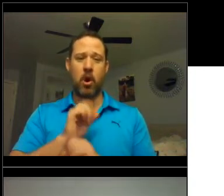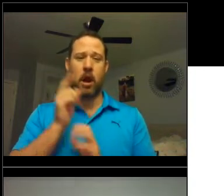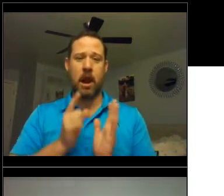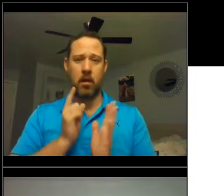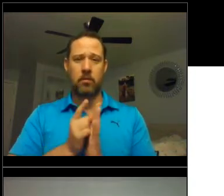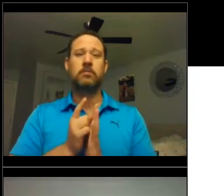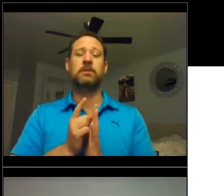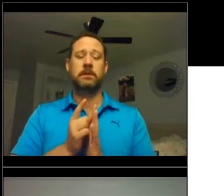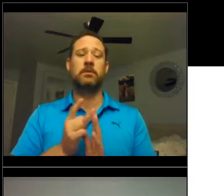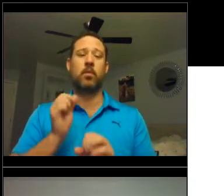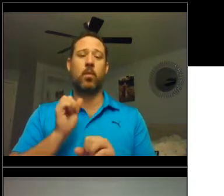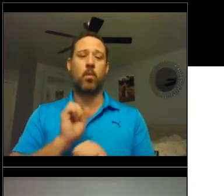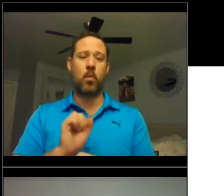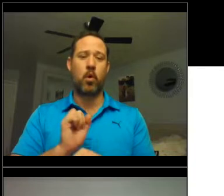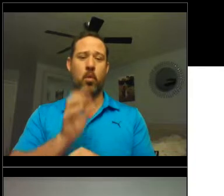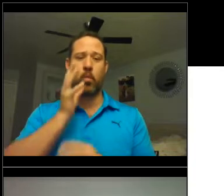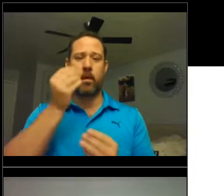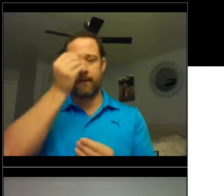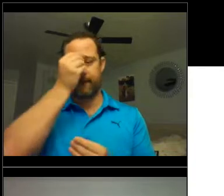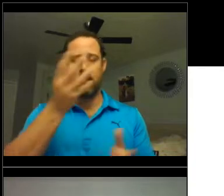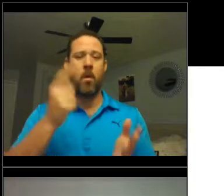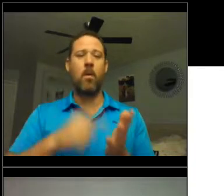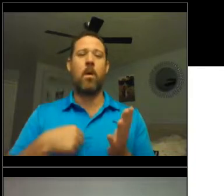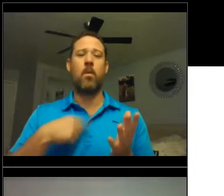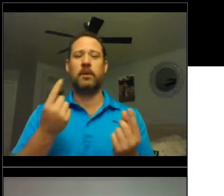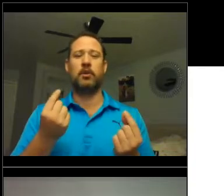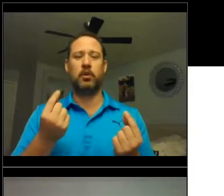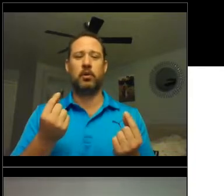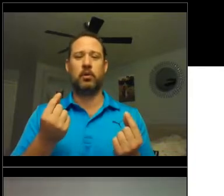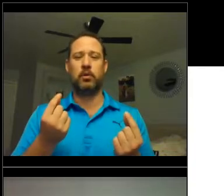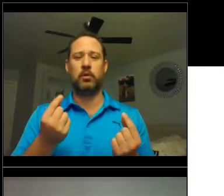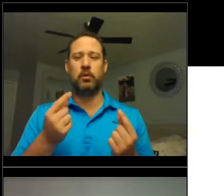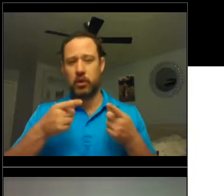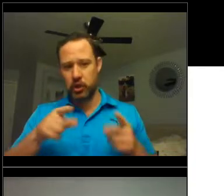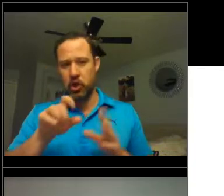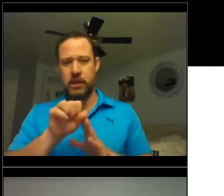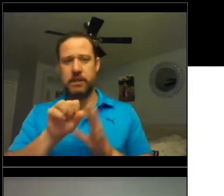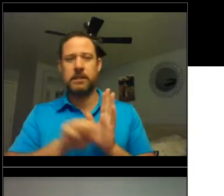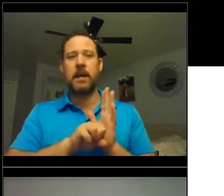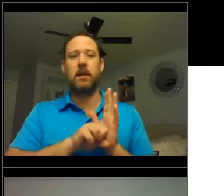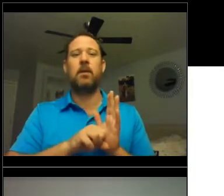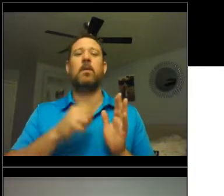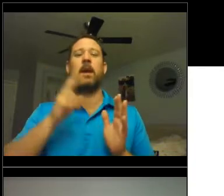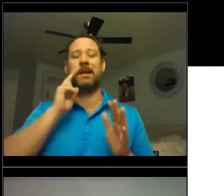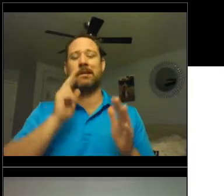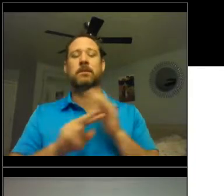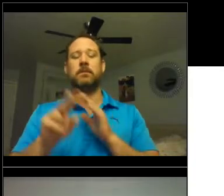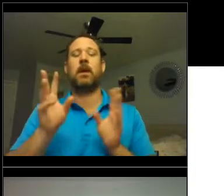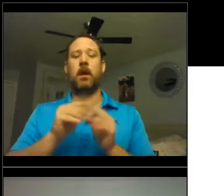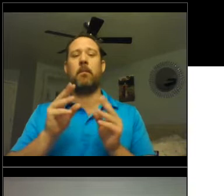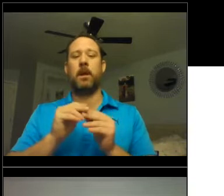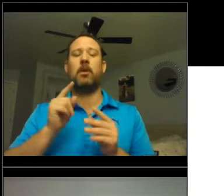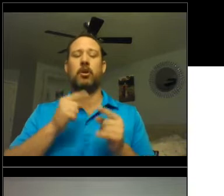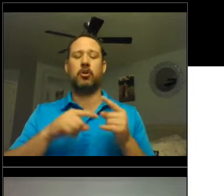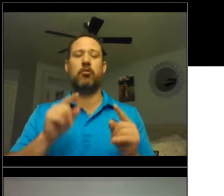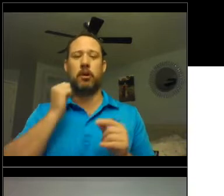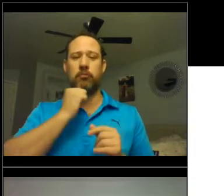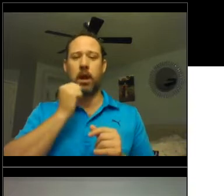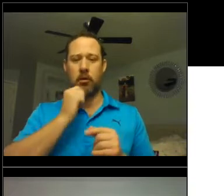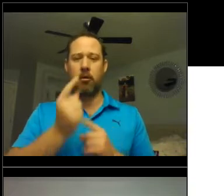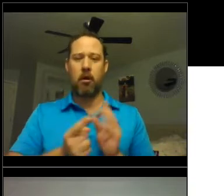will be informing what we do here during the state, we anticipate that the meetings will take place during regular